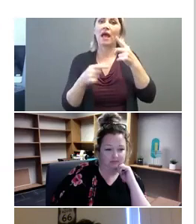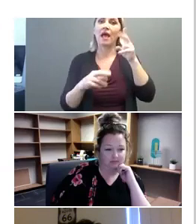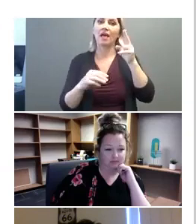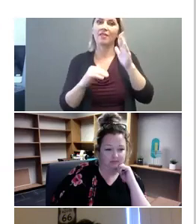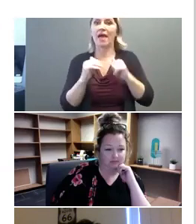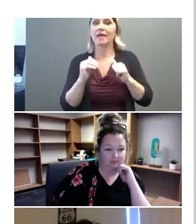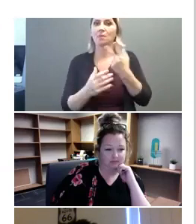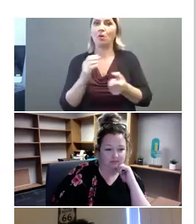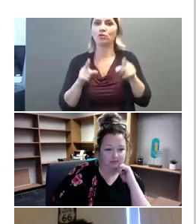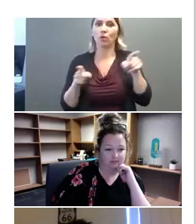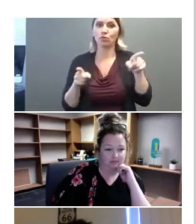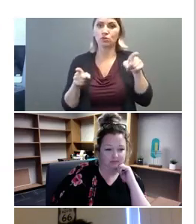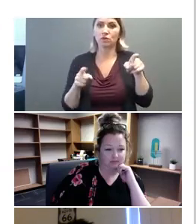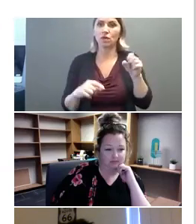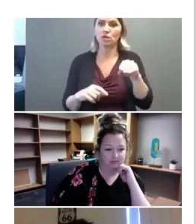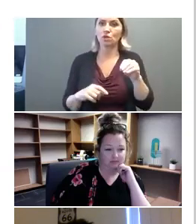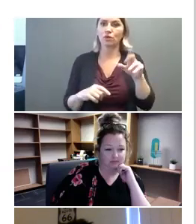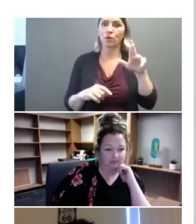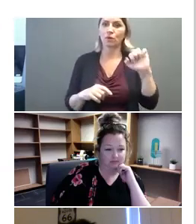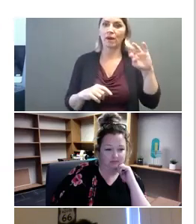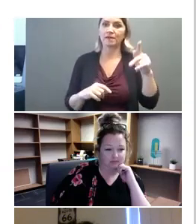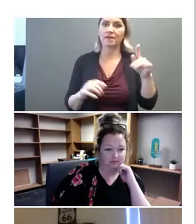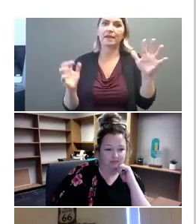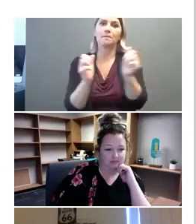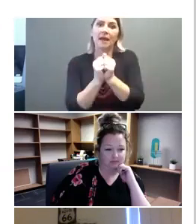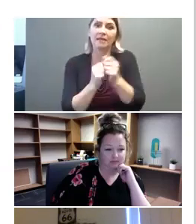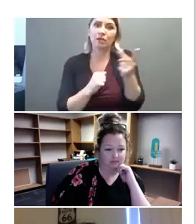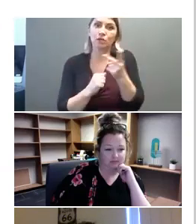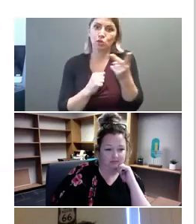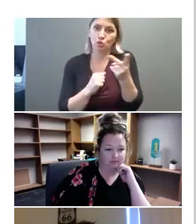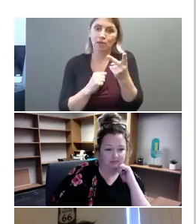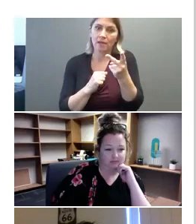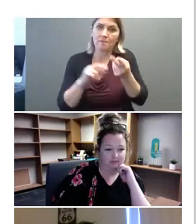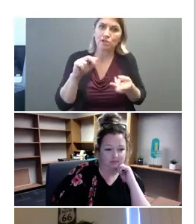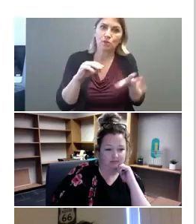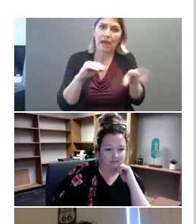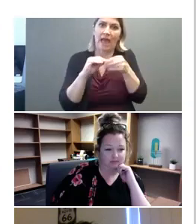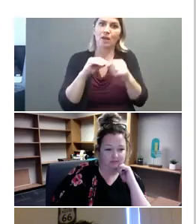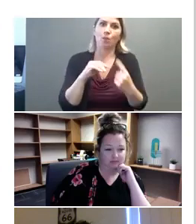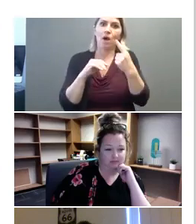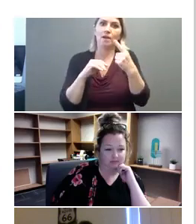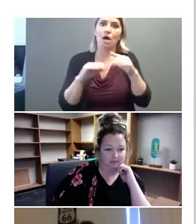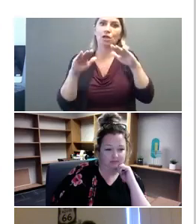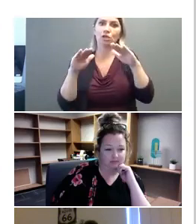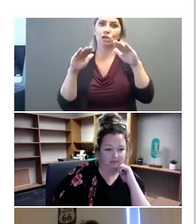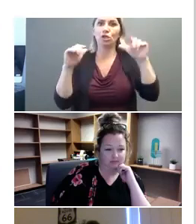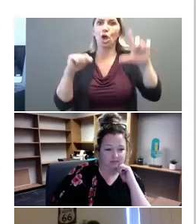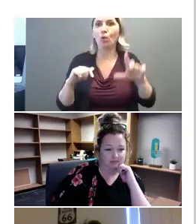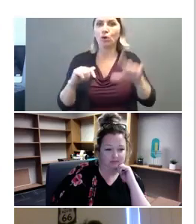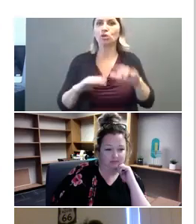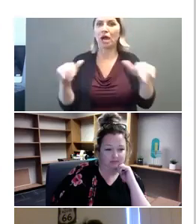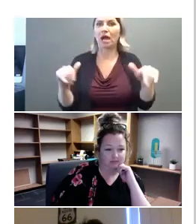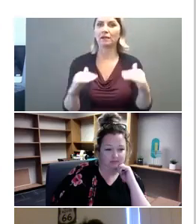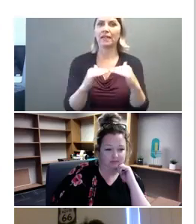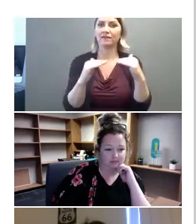right? Since both of them were rank 5, combining these two would have one lower child level, and that basically means